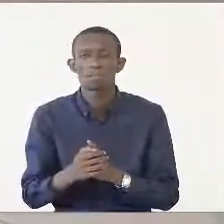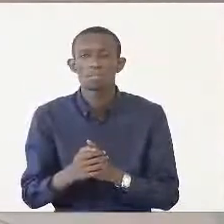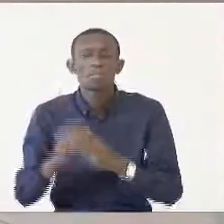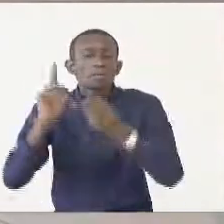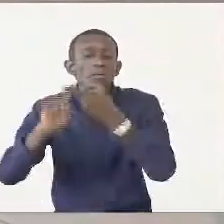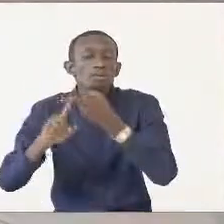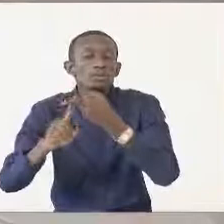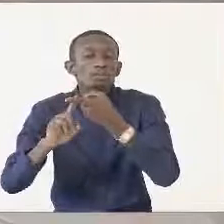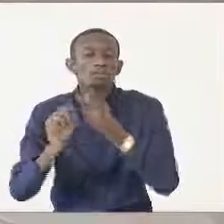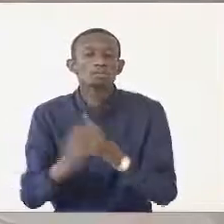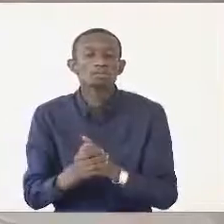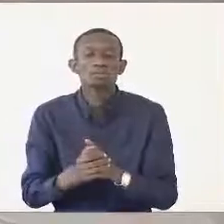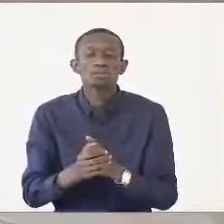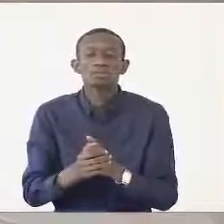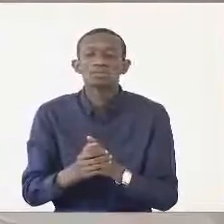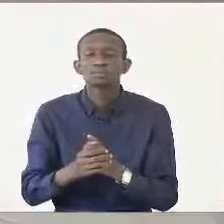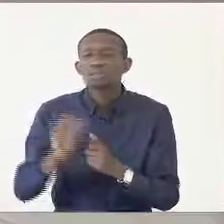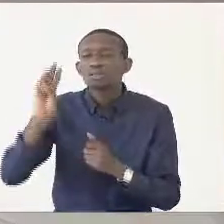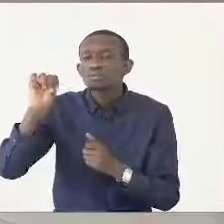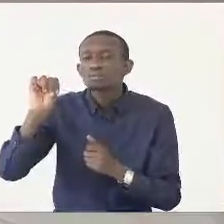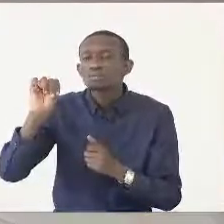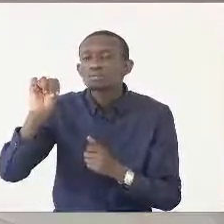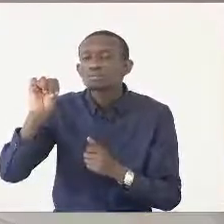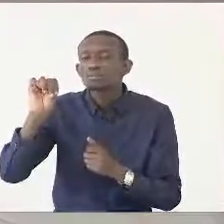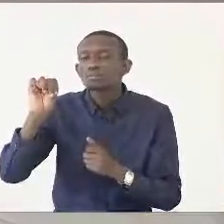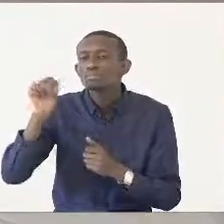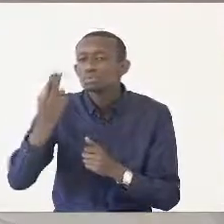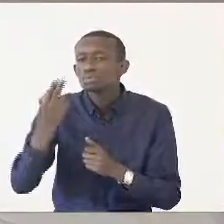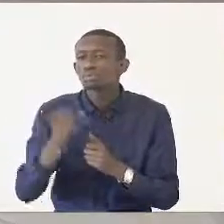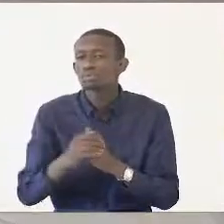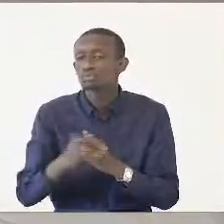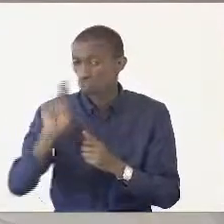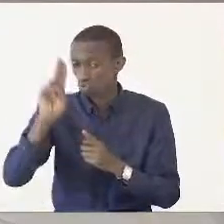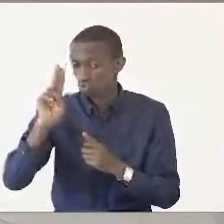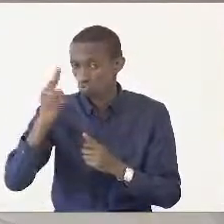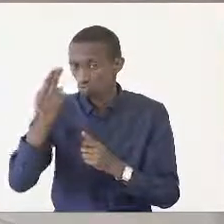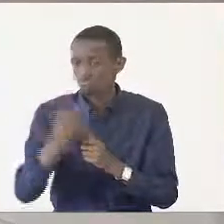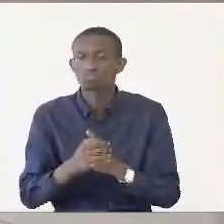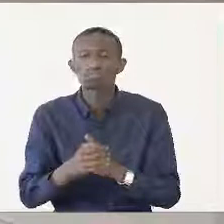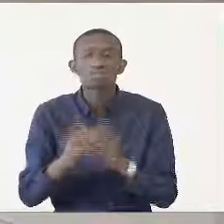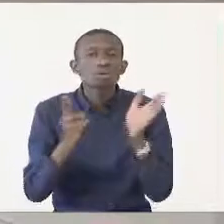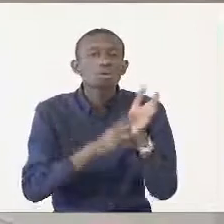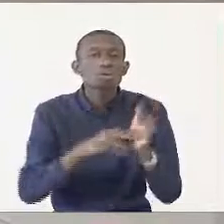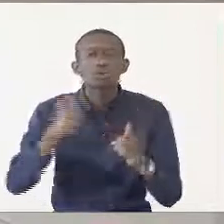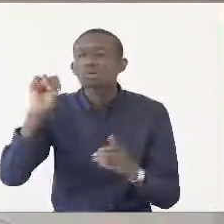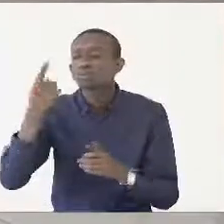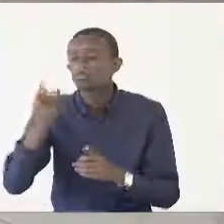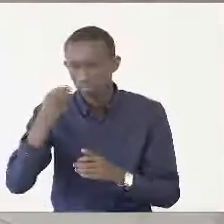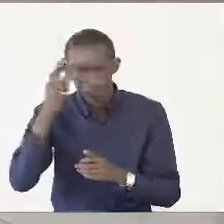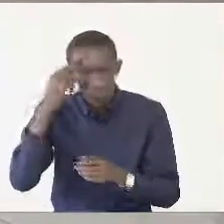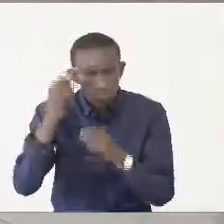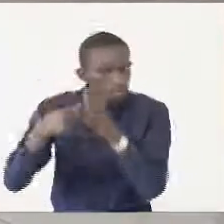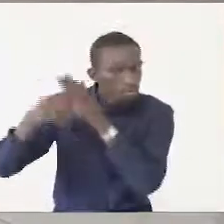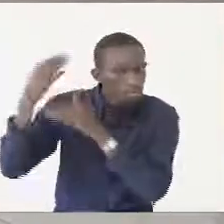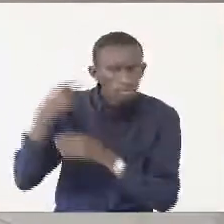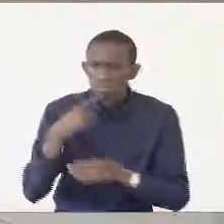M2, U2. This is equal to M1. But remember what we have said the last time.